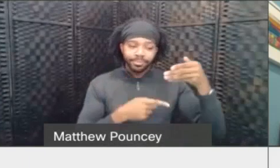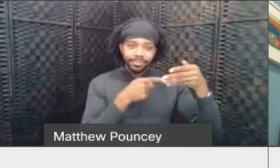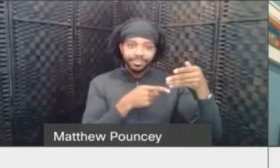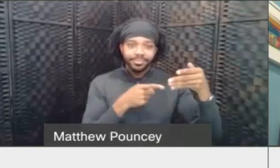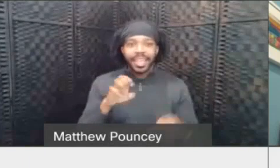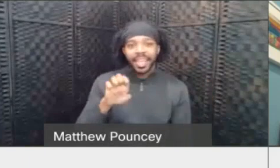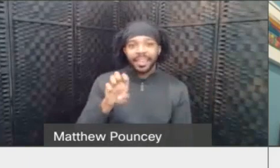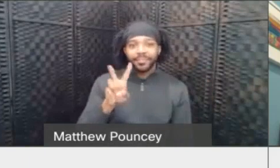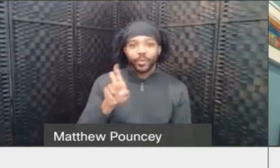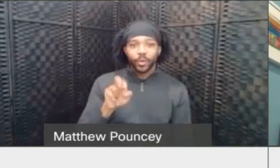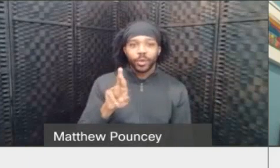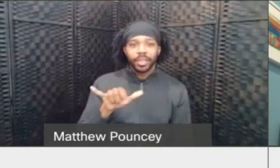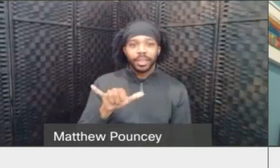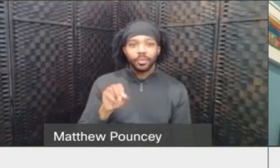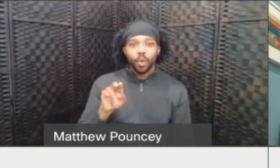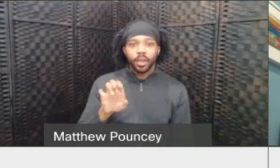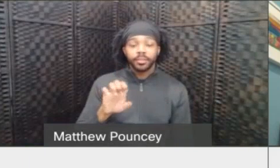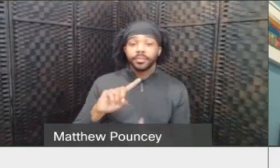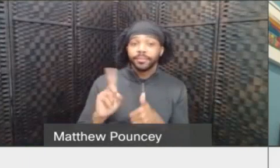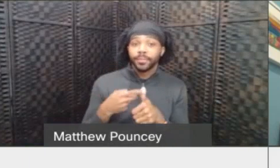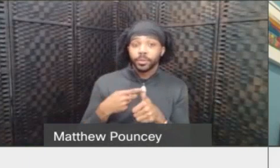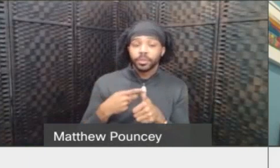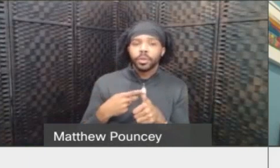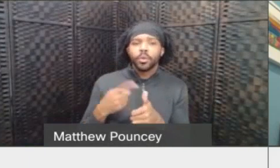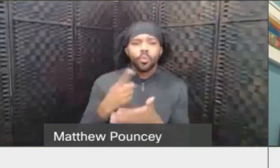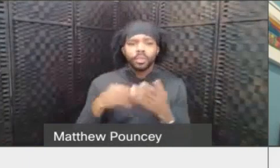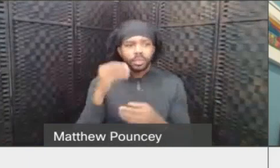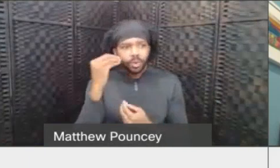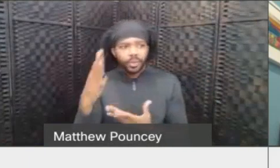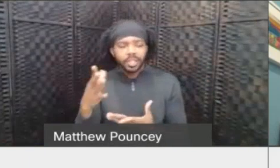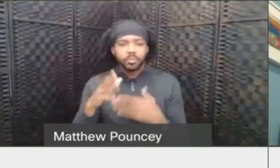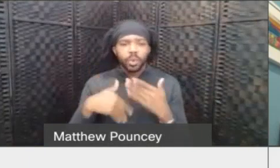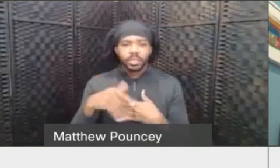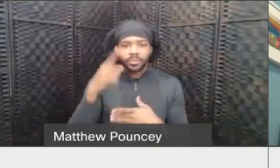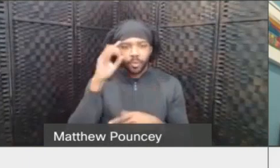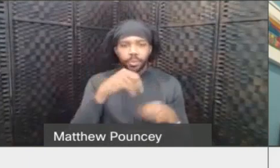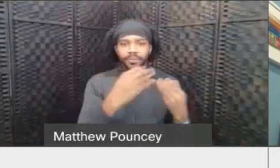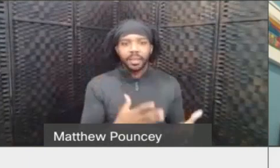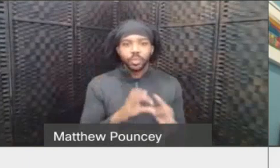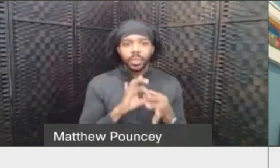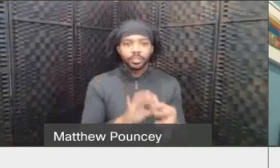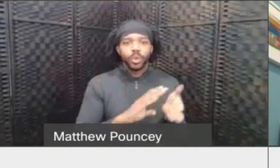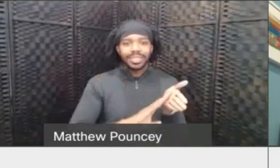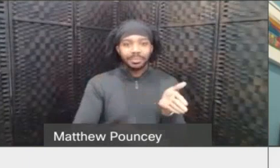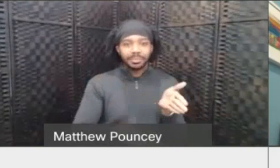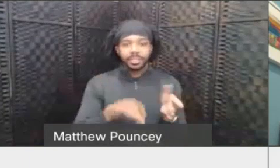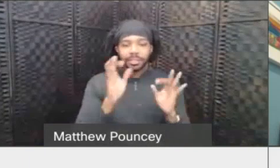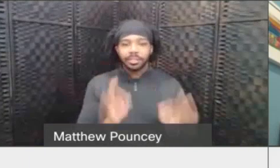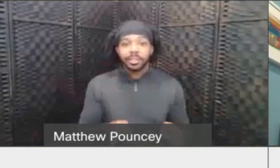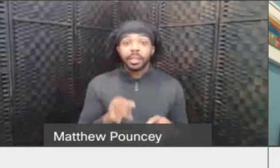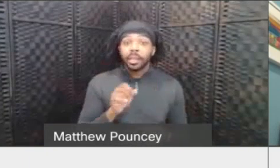So first, what is the notification process for providers as it relates to an exemption decision? If